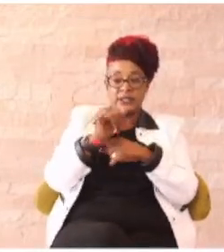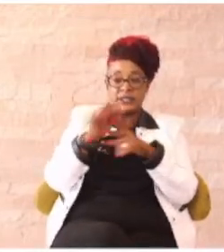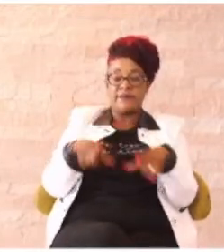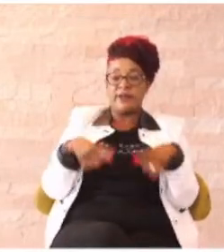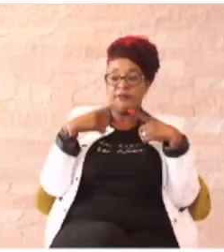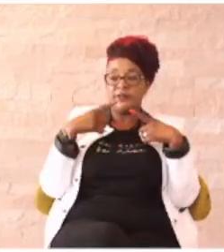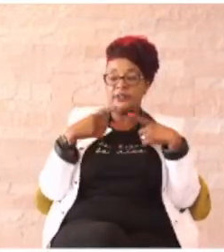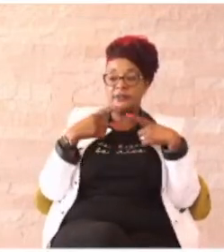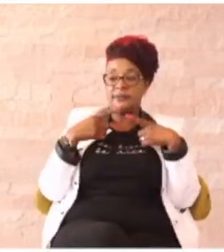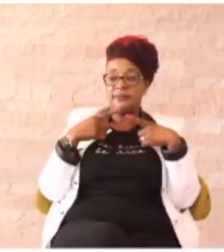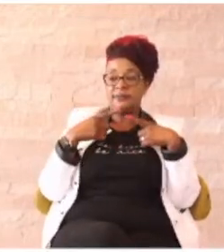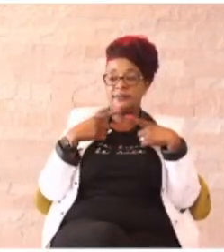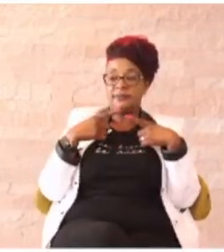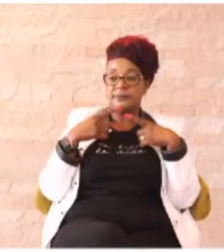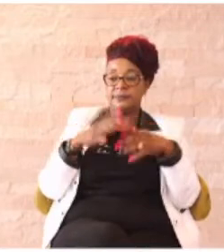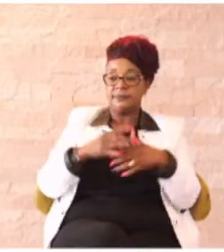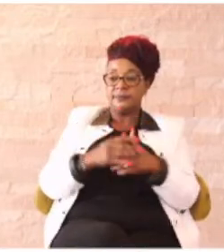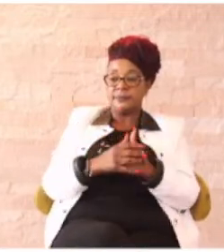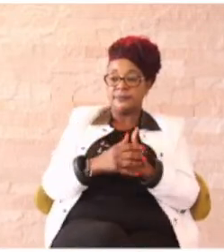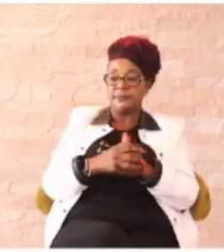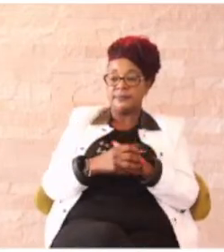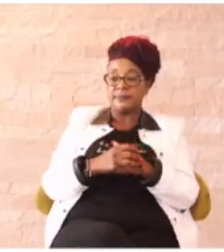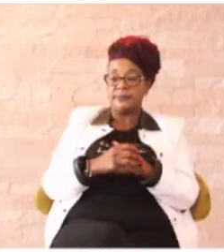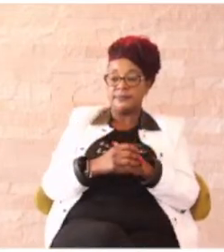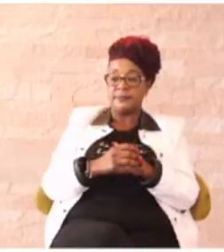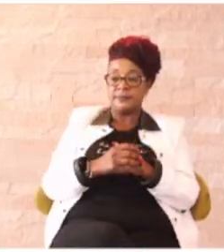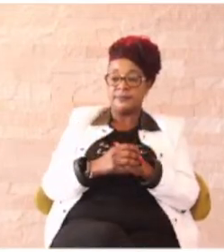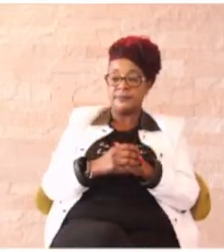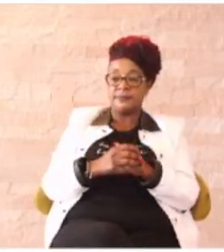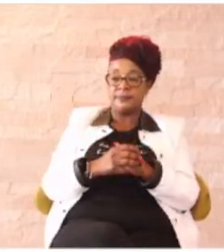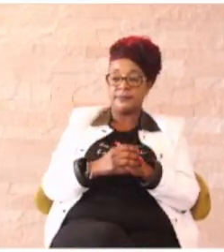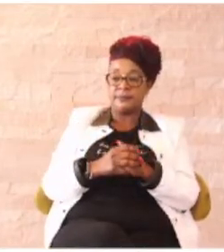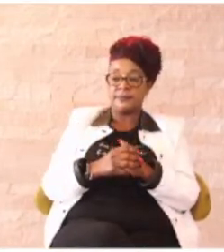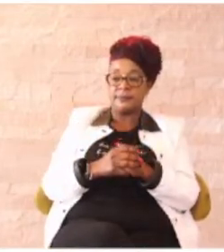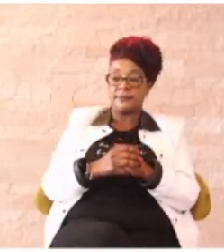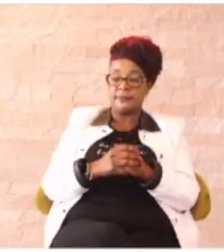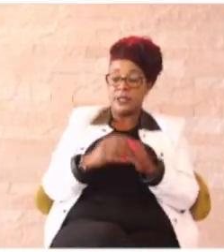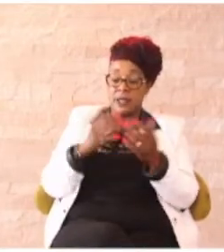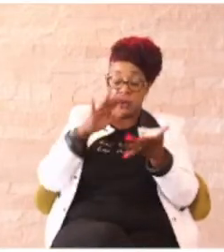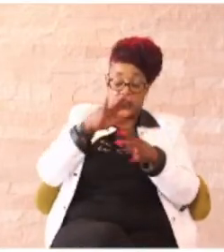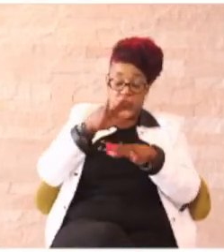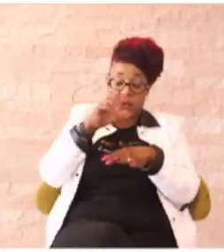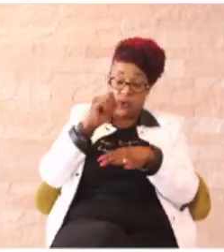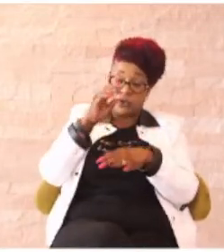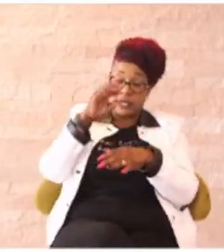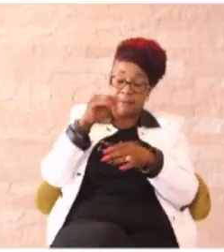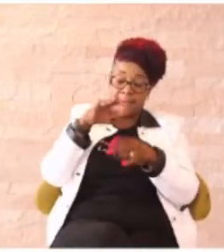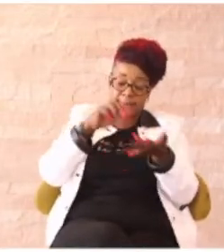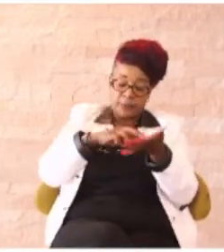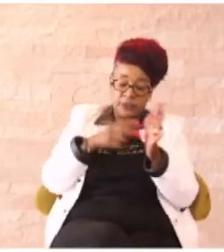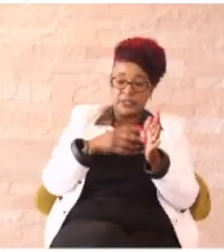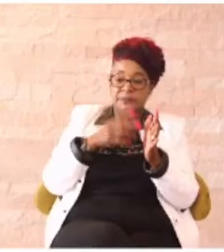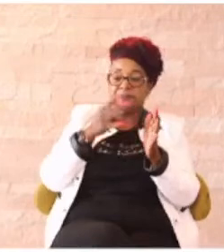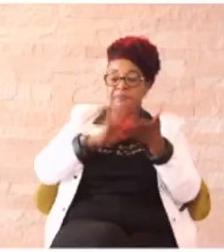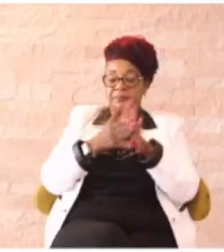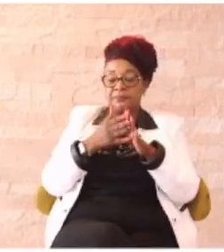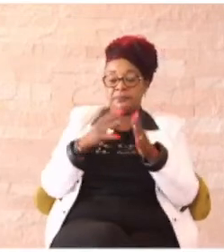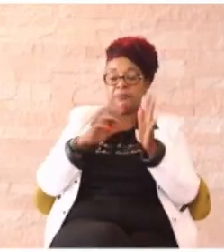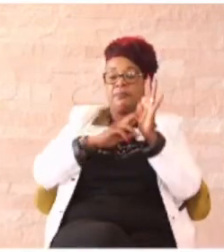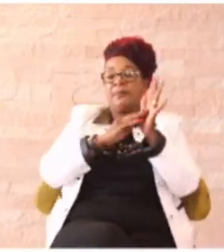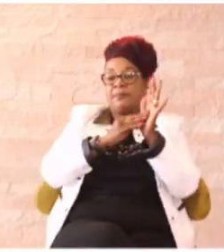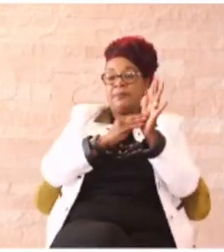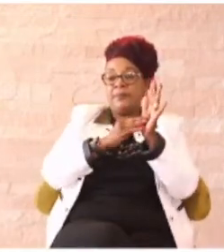or victims of GBV. Awesome project methodologies became role model to other women